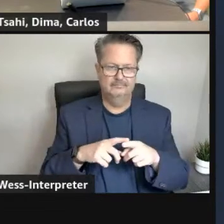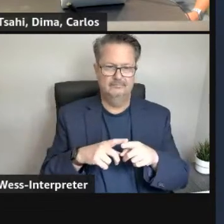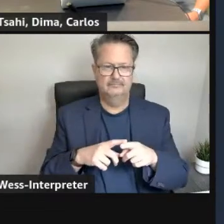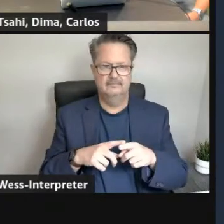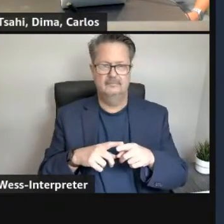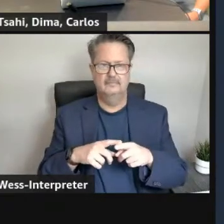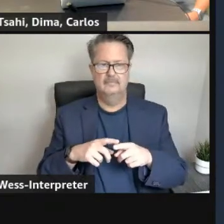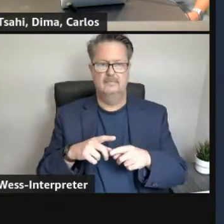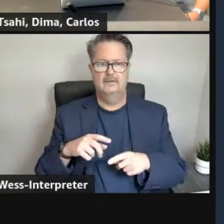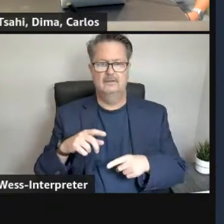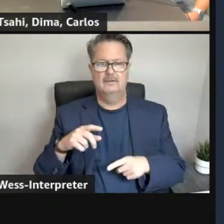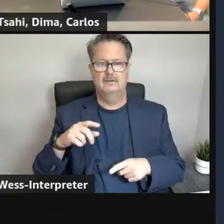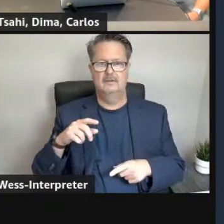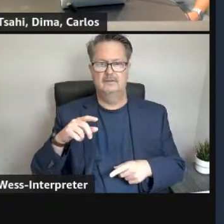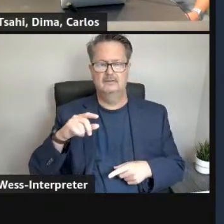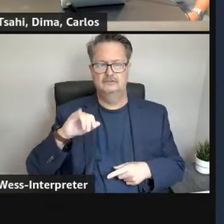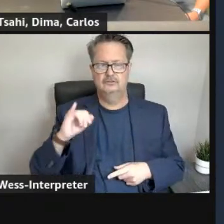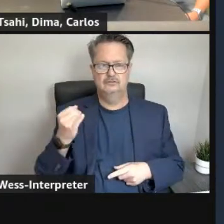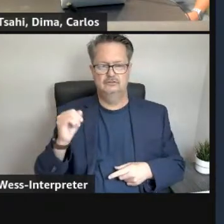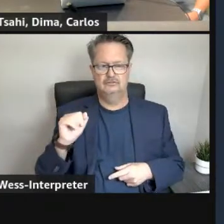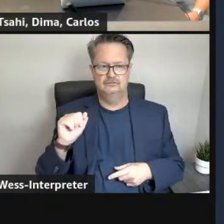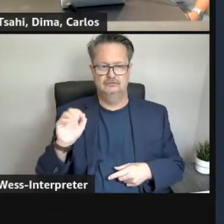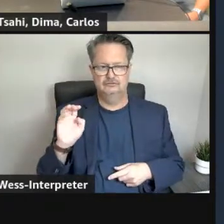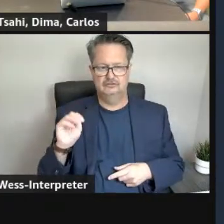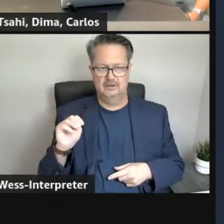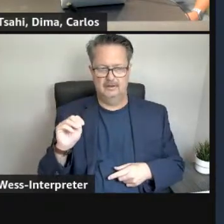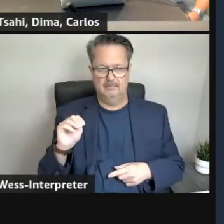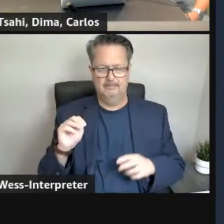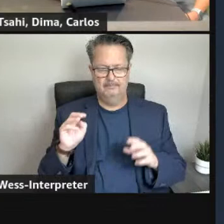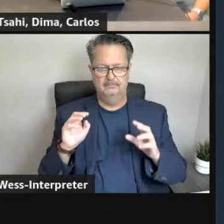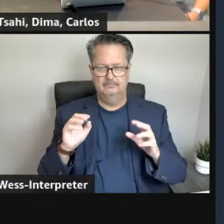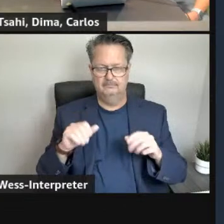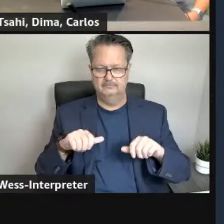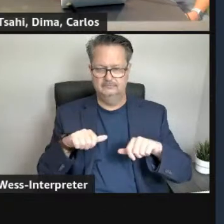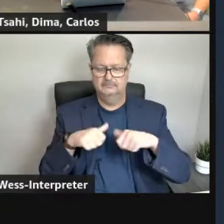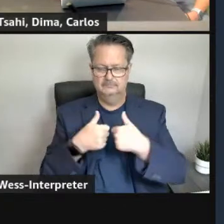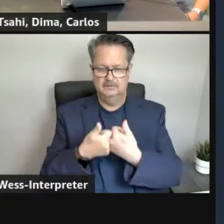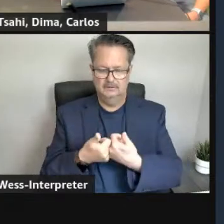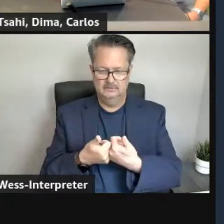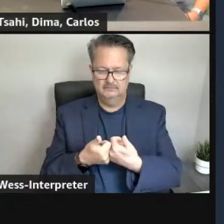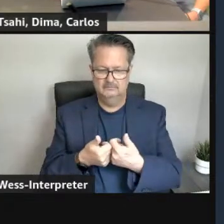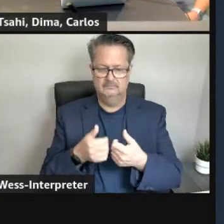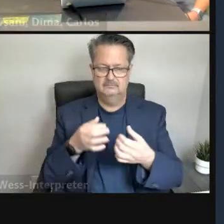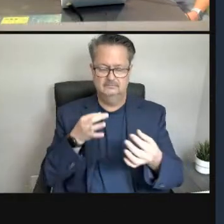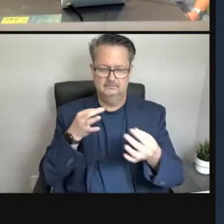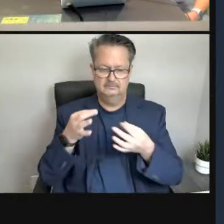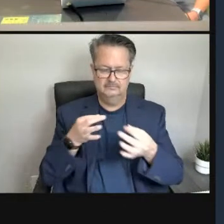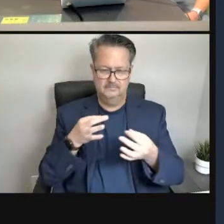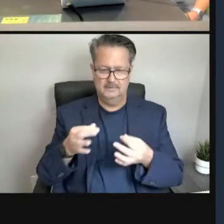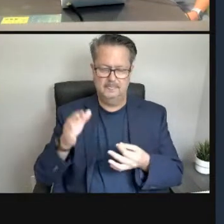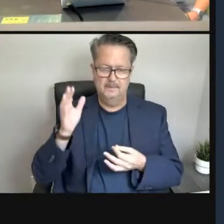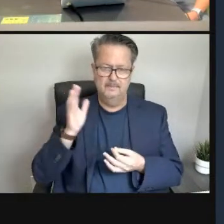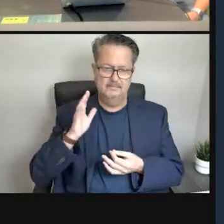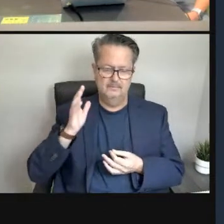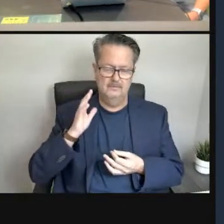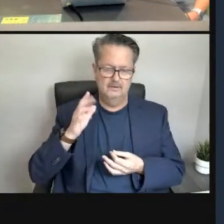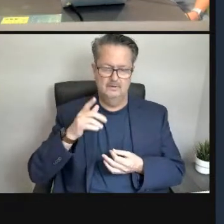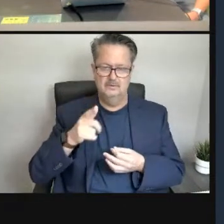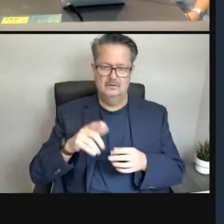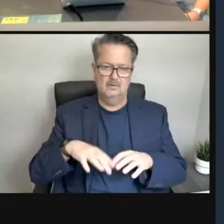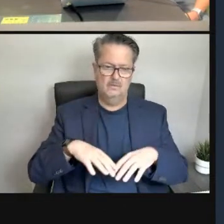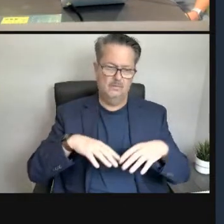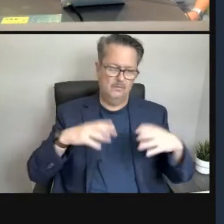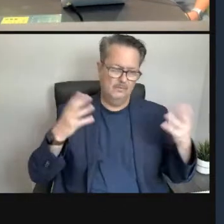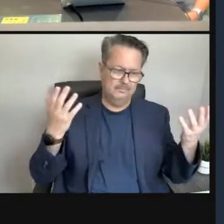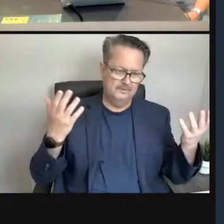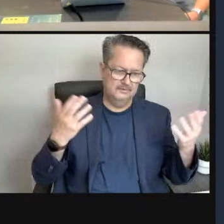So as was mentioned earlier in the previous explanation, there is a link in the chat that you can open and